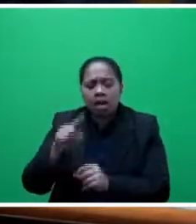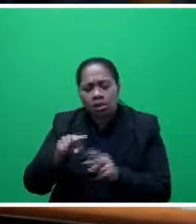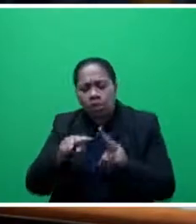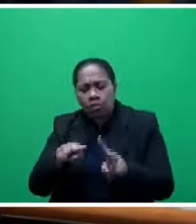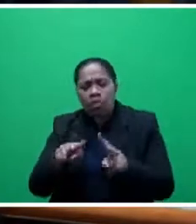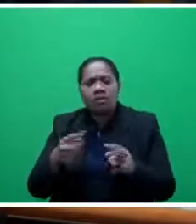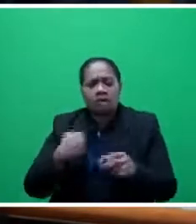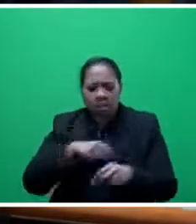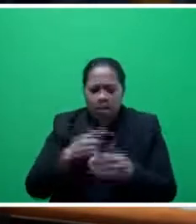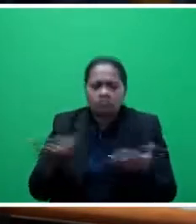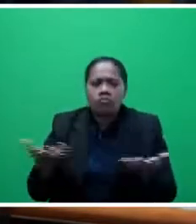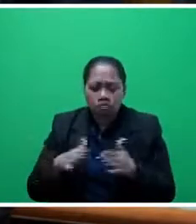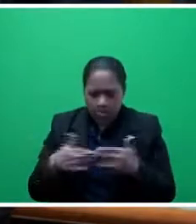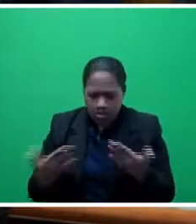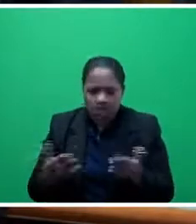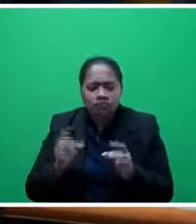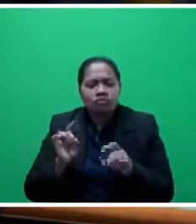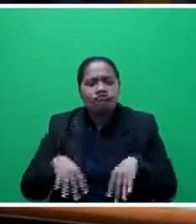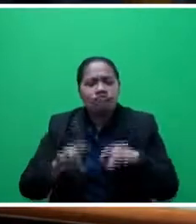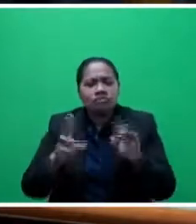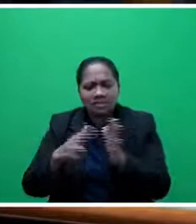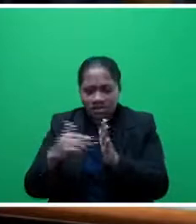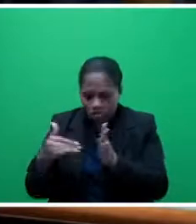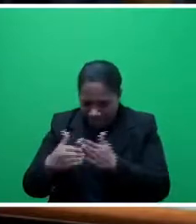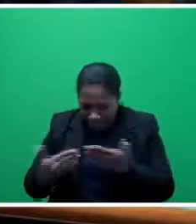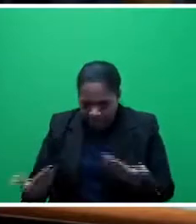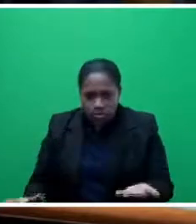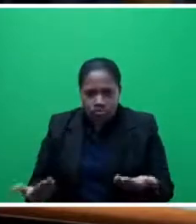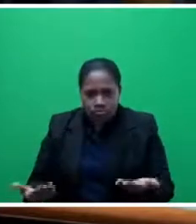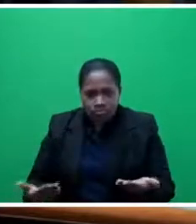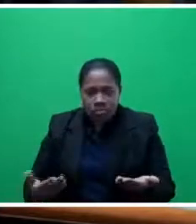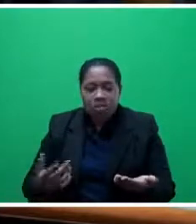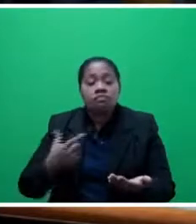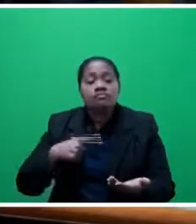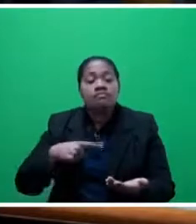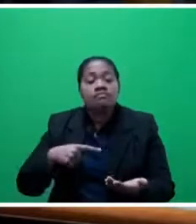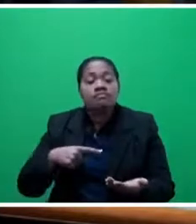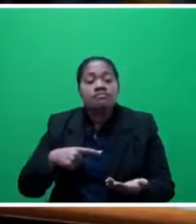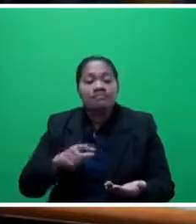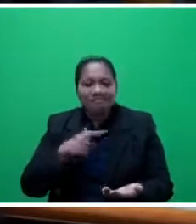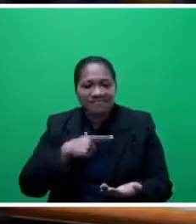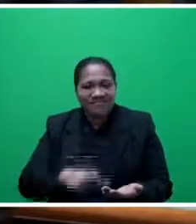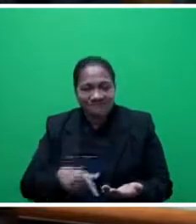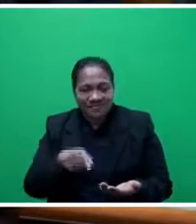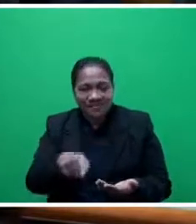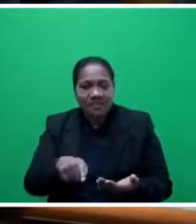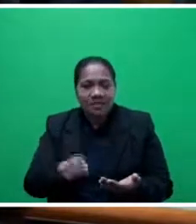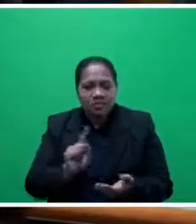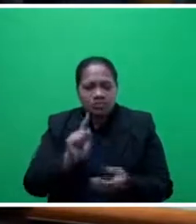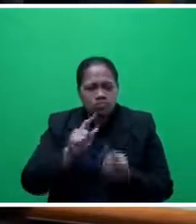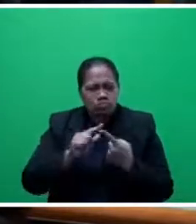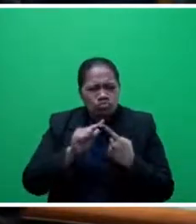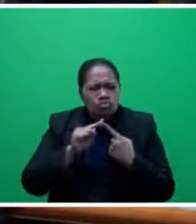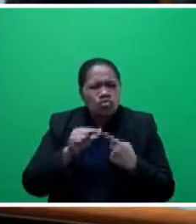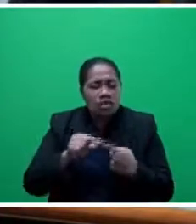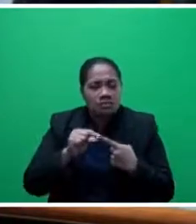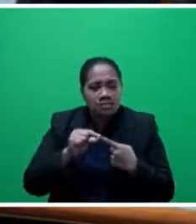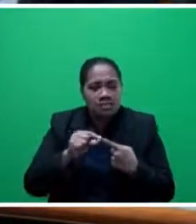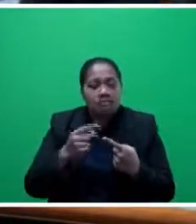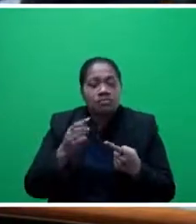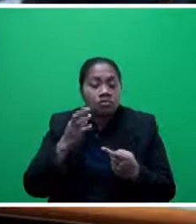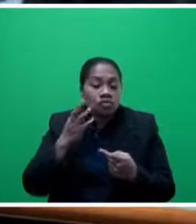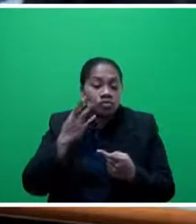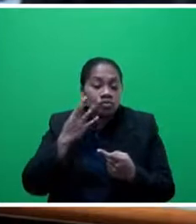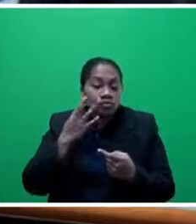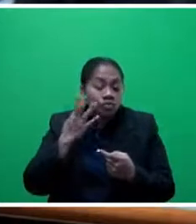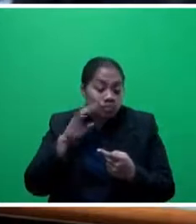are with Australia and New Zealand at the moment, because I think this is one time, while we've done this